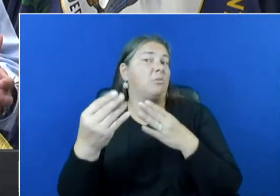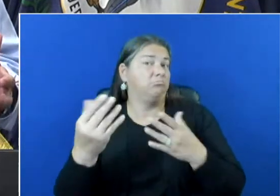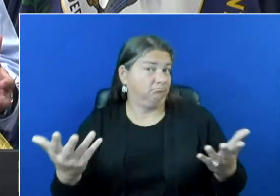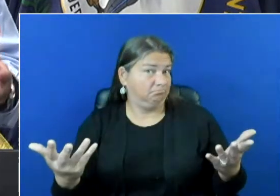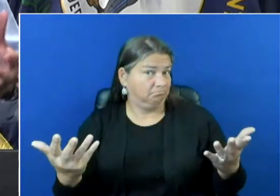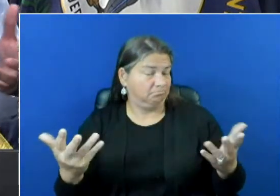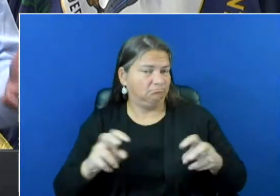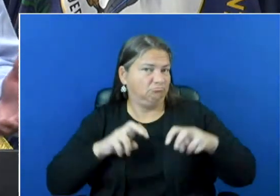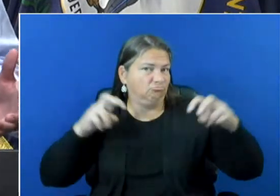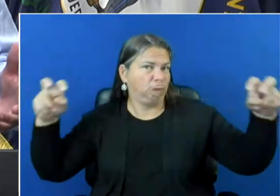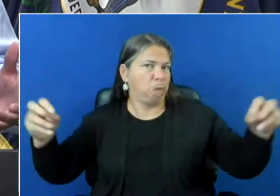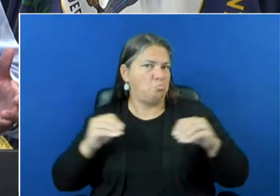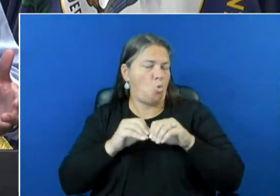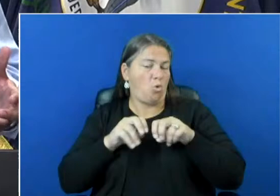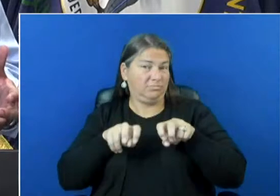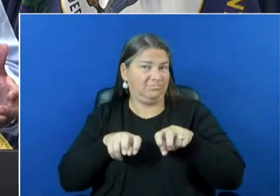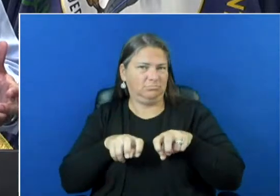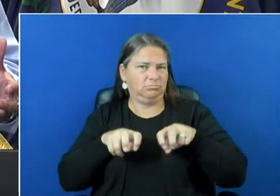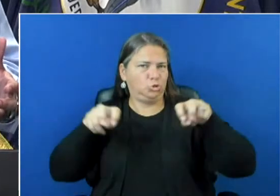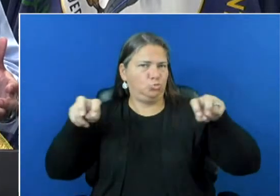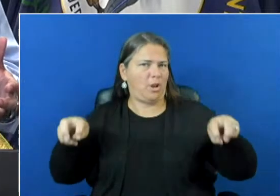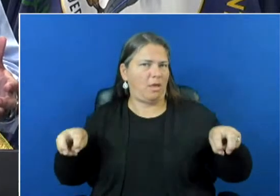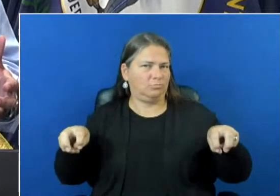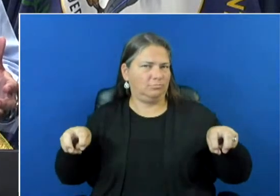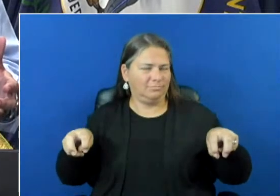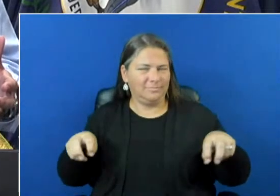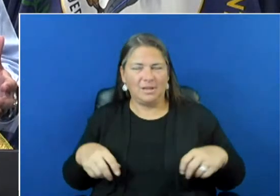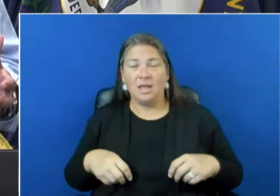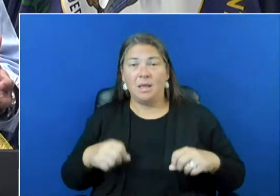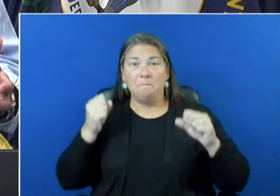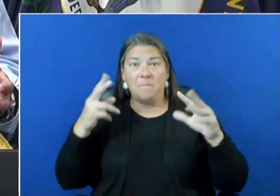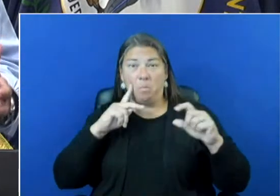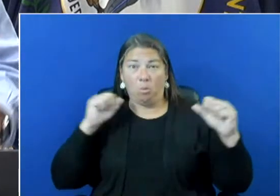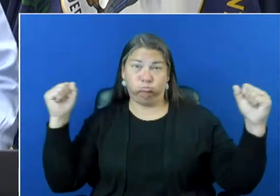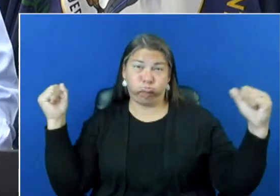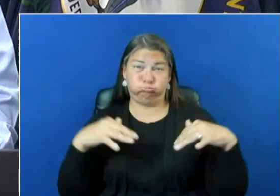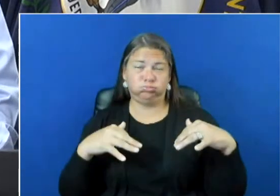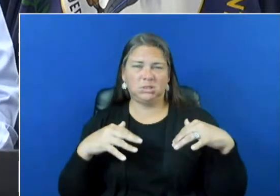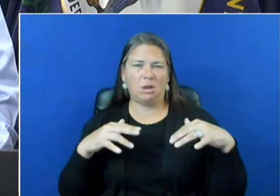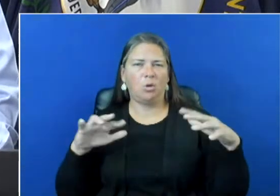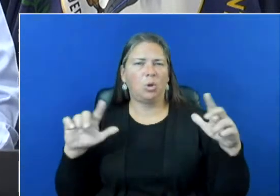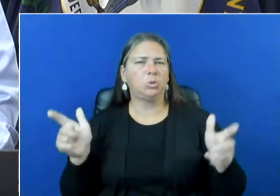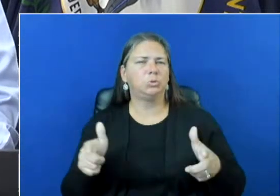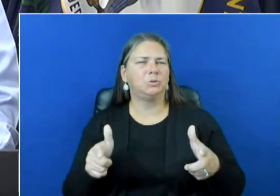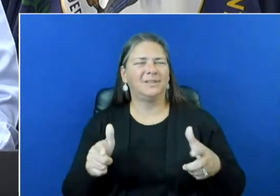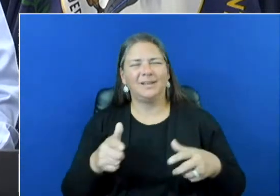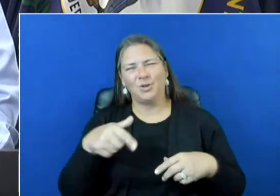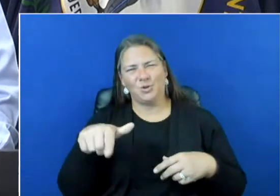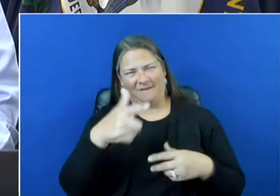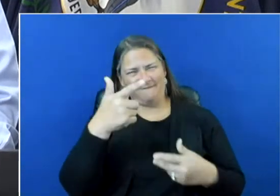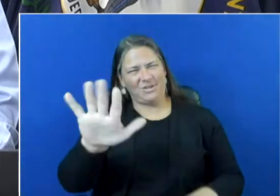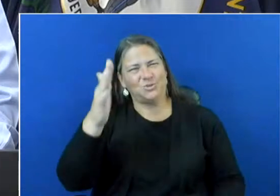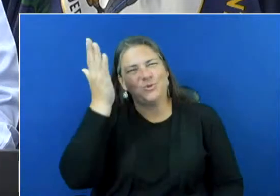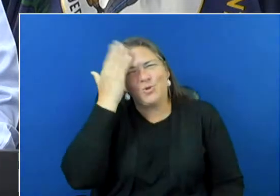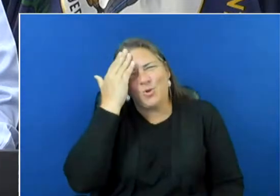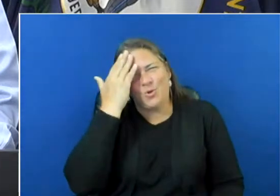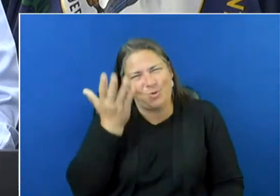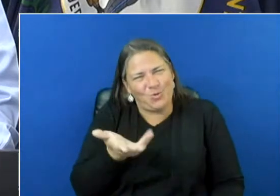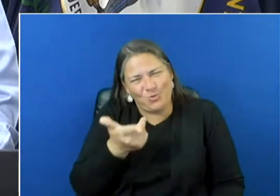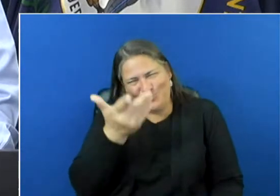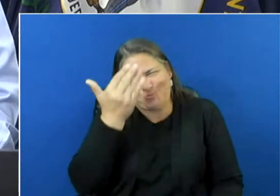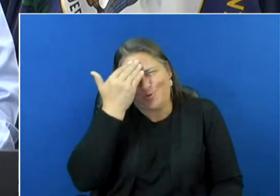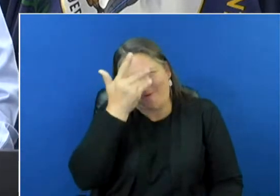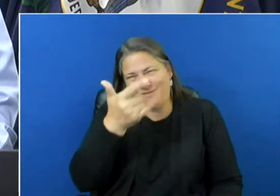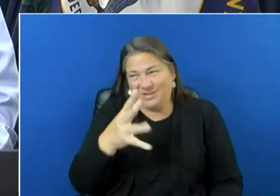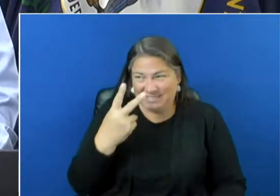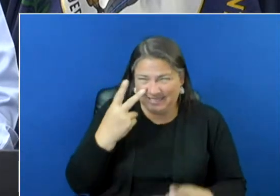bit more. Cut down on the people. Everyone now has seen enough information where they know what the right decision is, and they